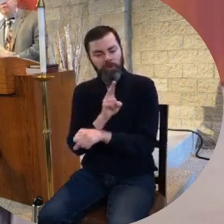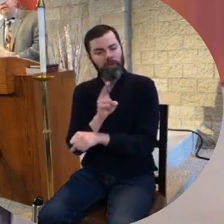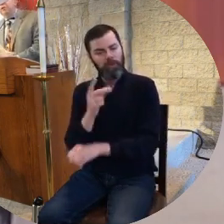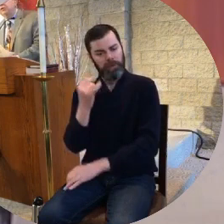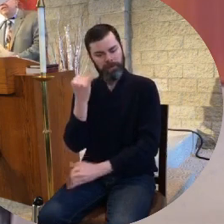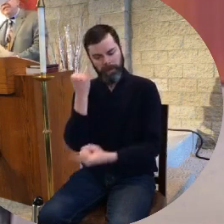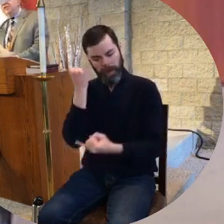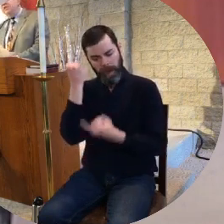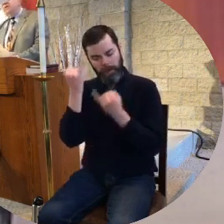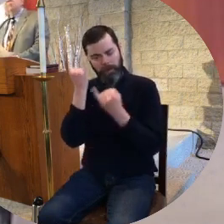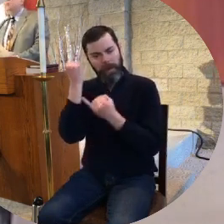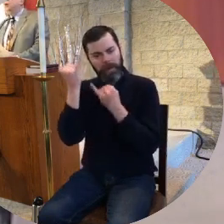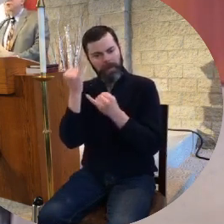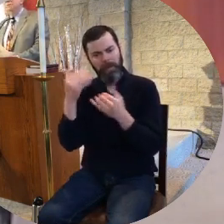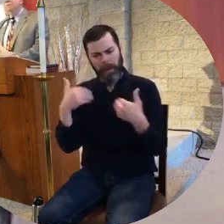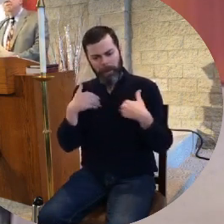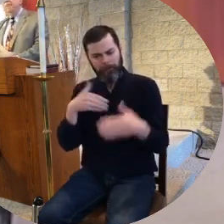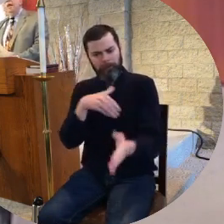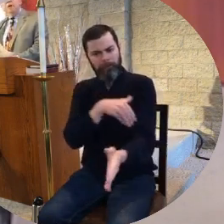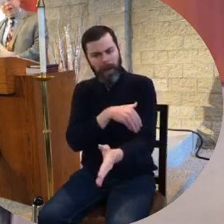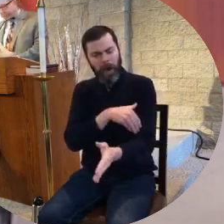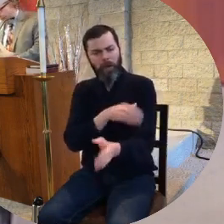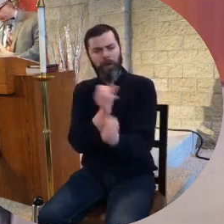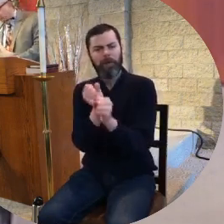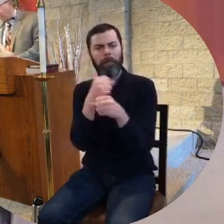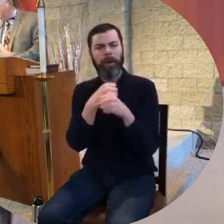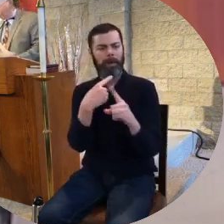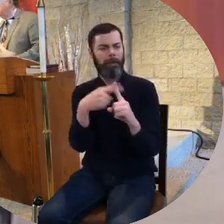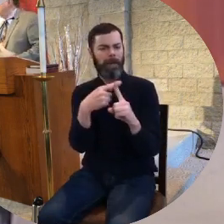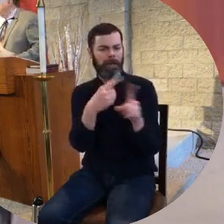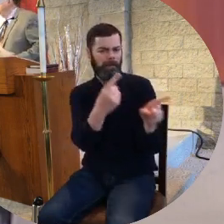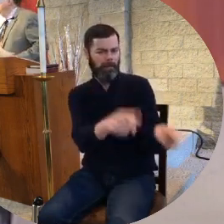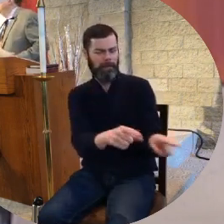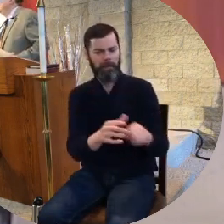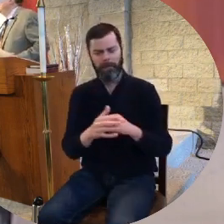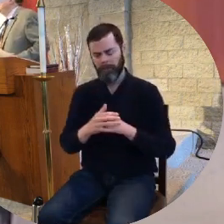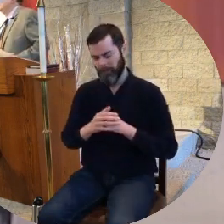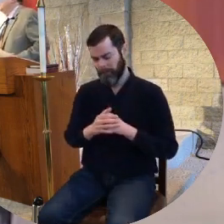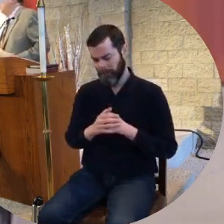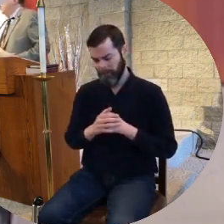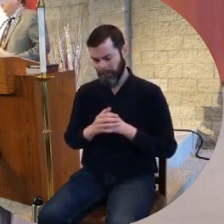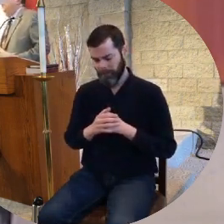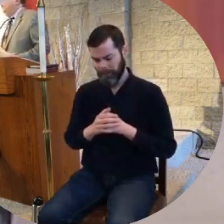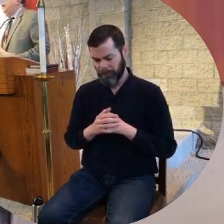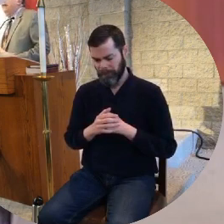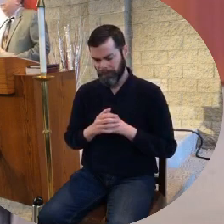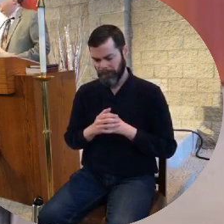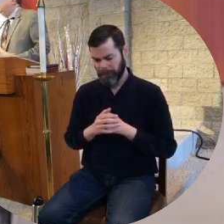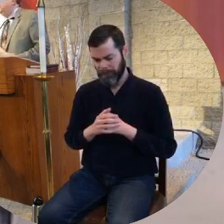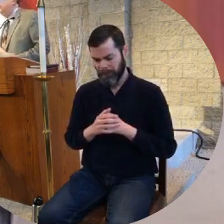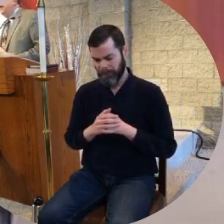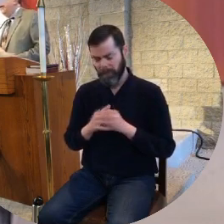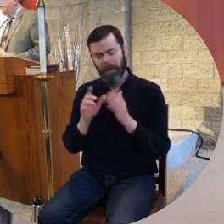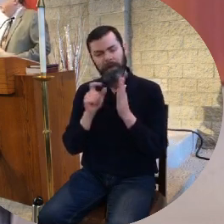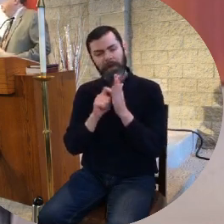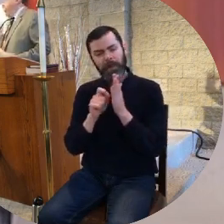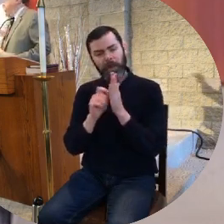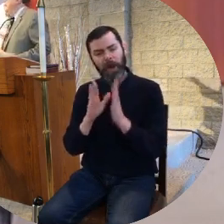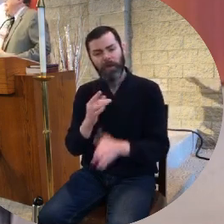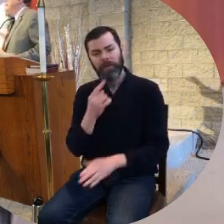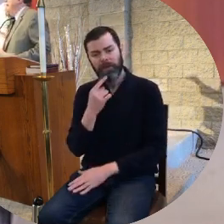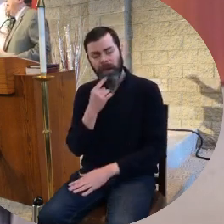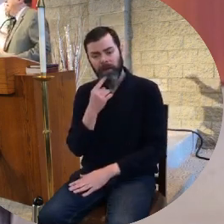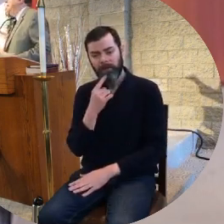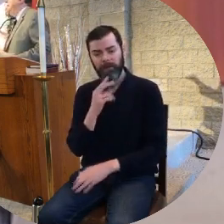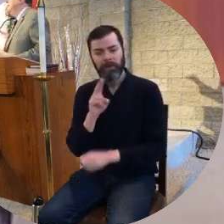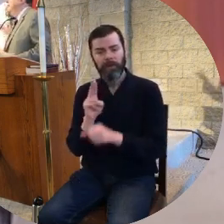about Mike Dooley's teaching in this book about that power of imagination, he says that all we really have to do is use it twice